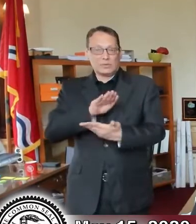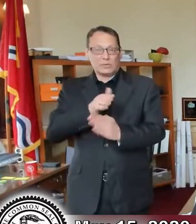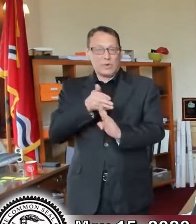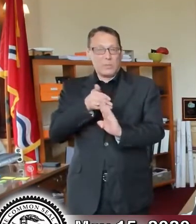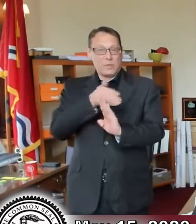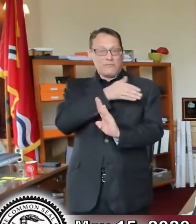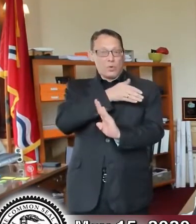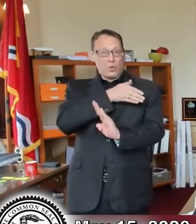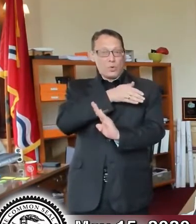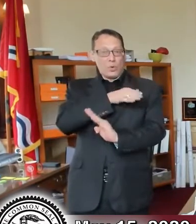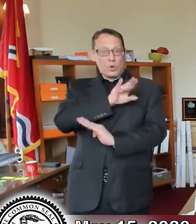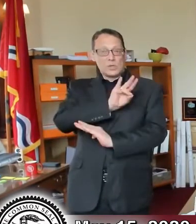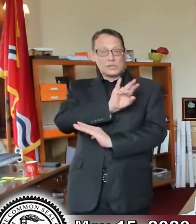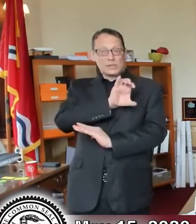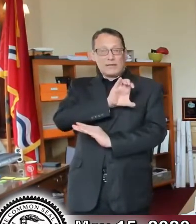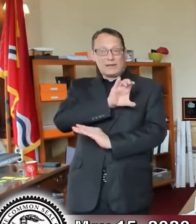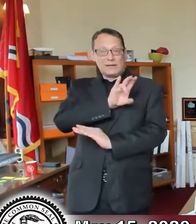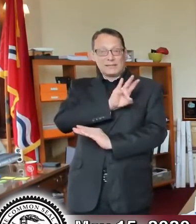high of